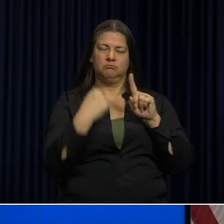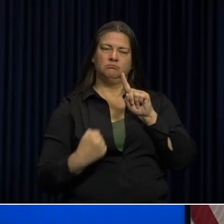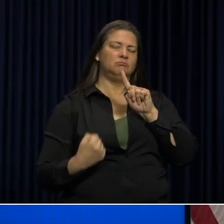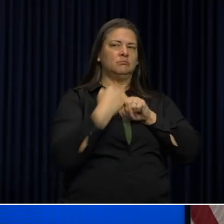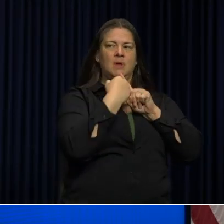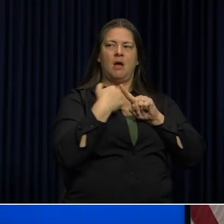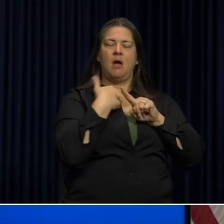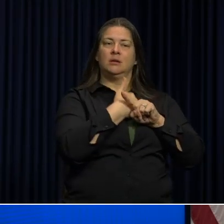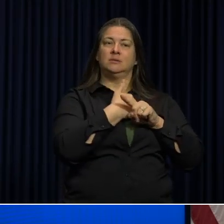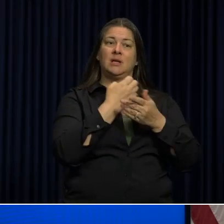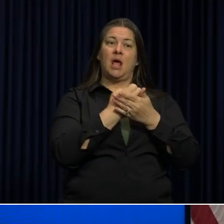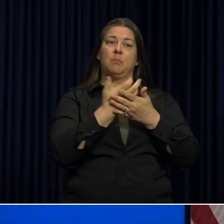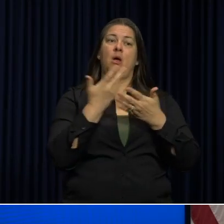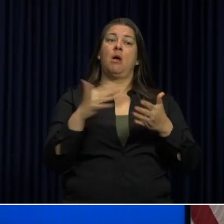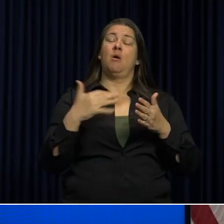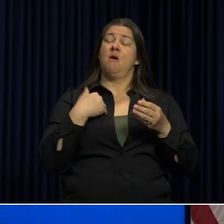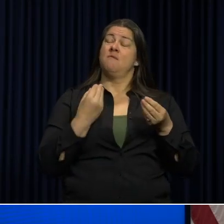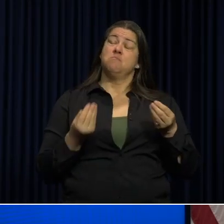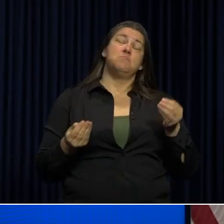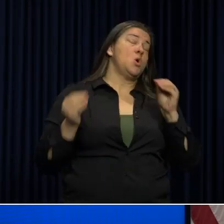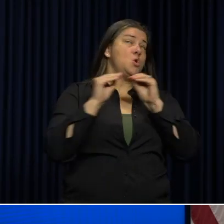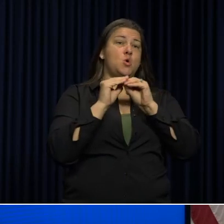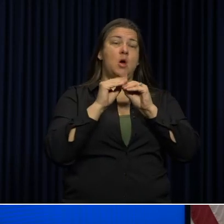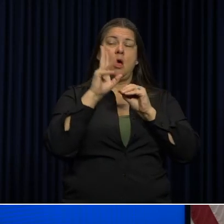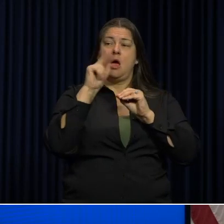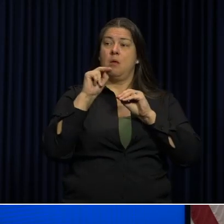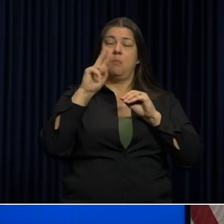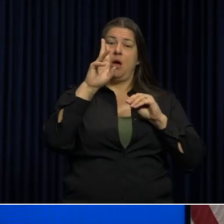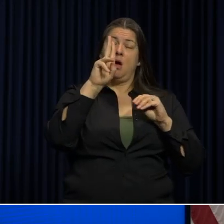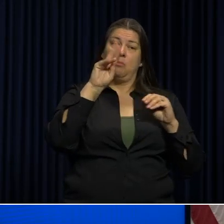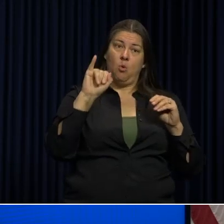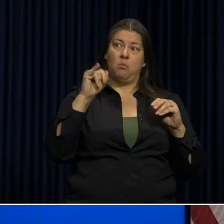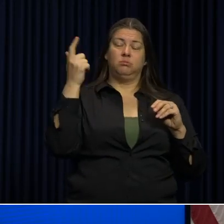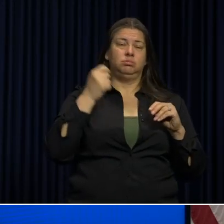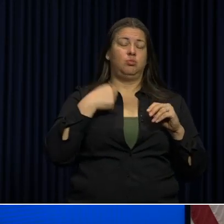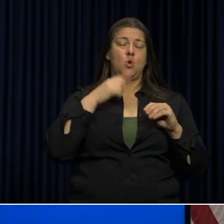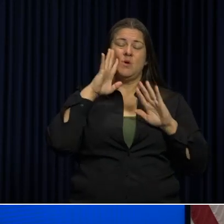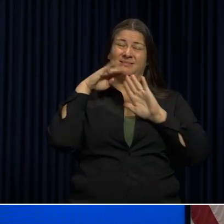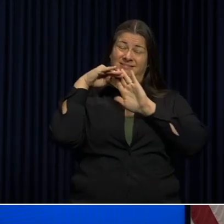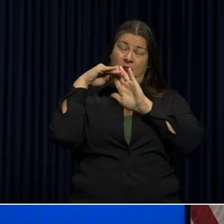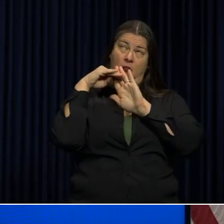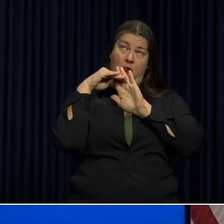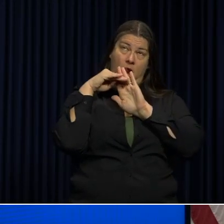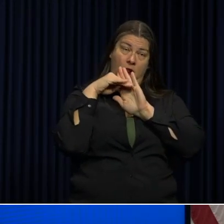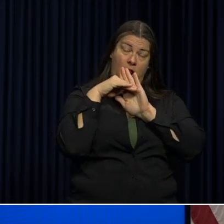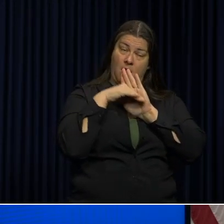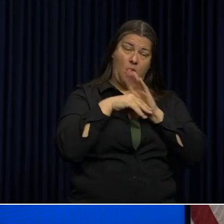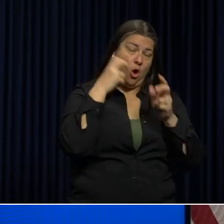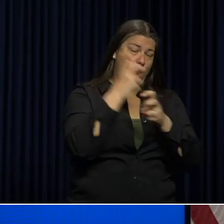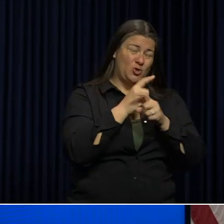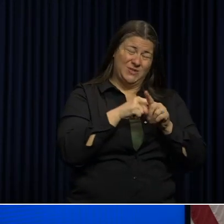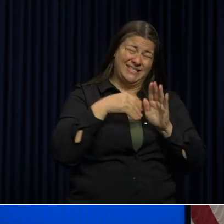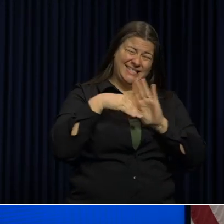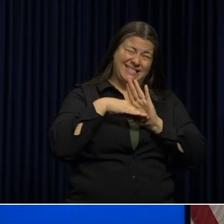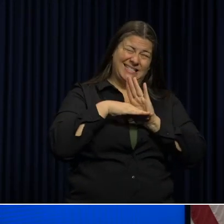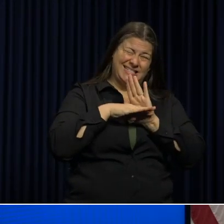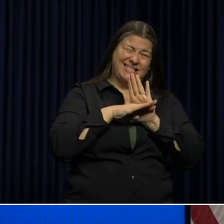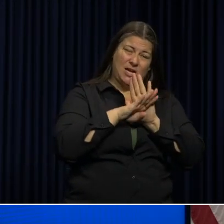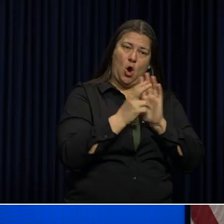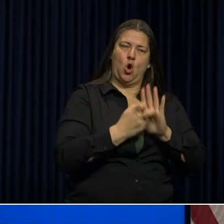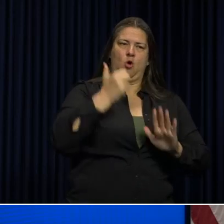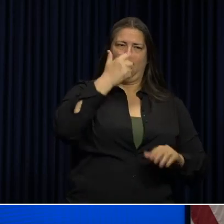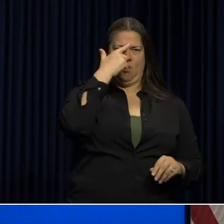of. We will have more unemployment in Kentucky than we need to during that period. We'll have to cut vital services. It'll